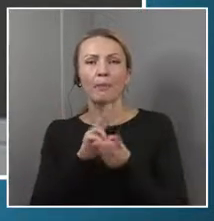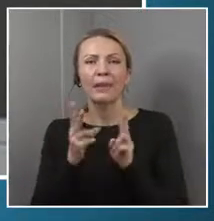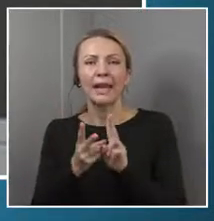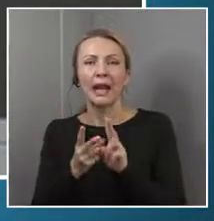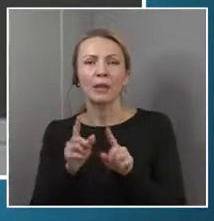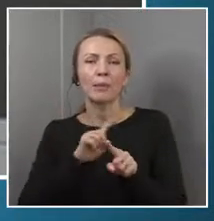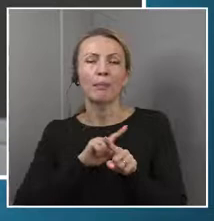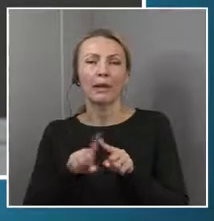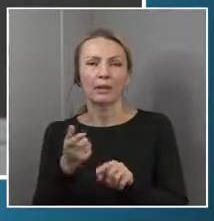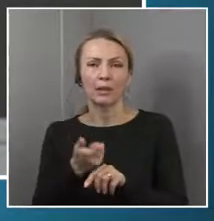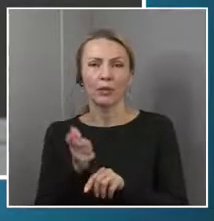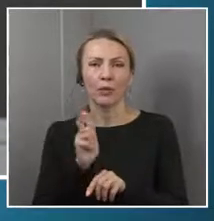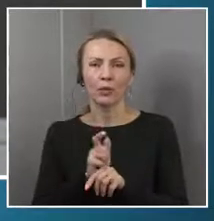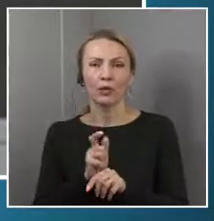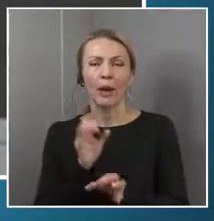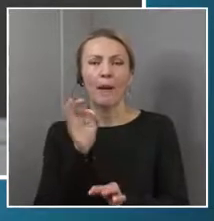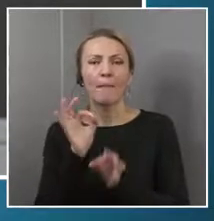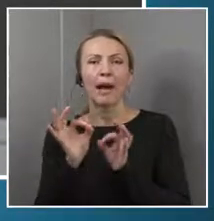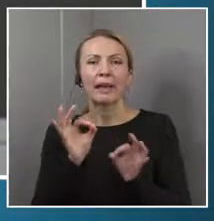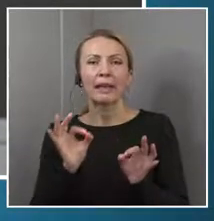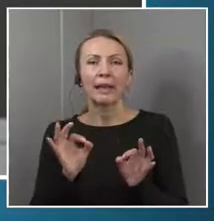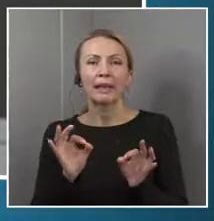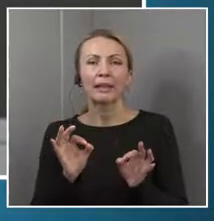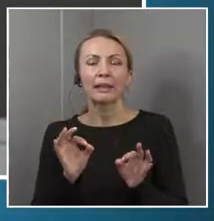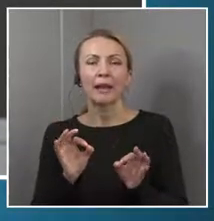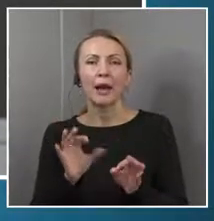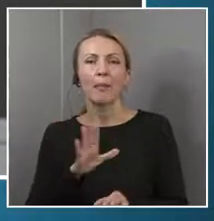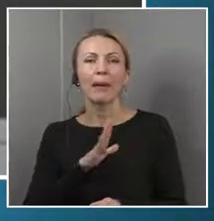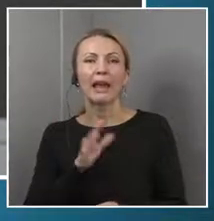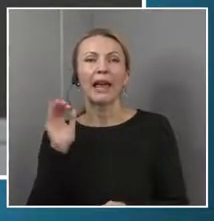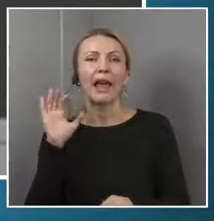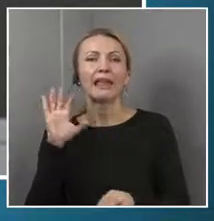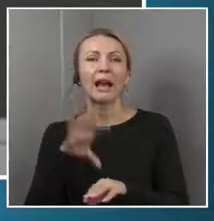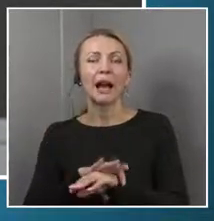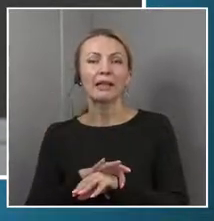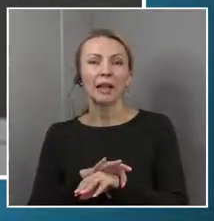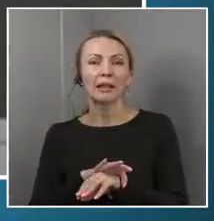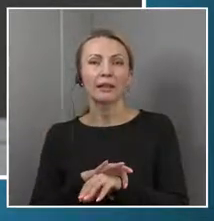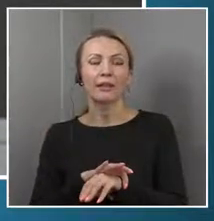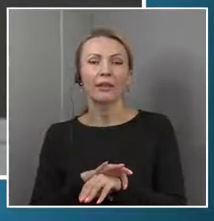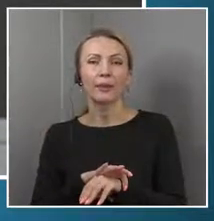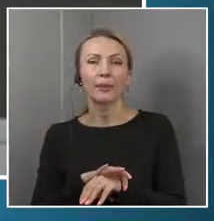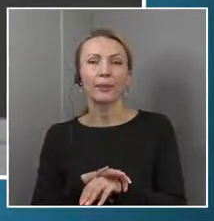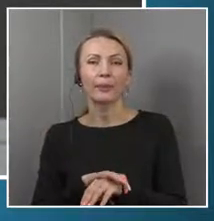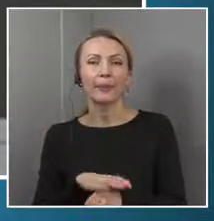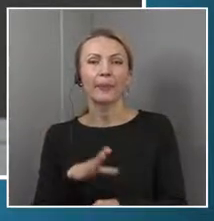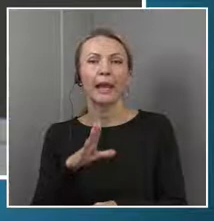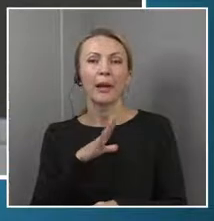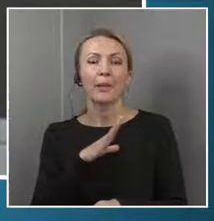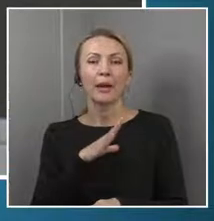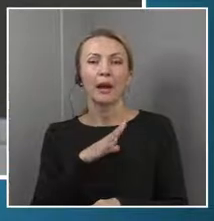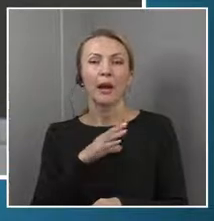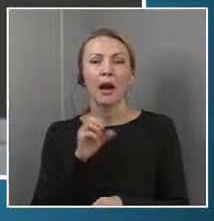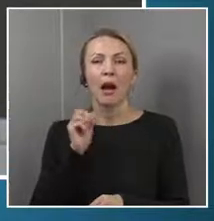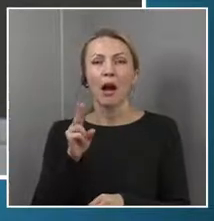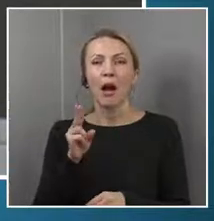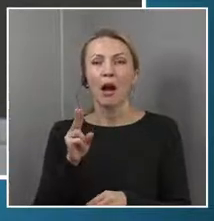people that grew very rapidly back then in the Renaissance period. And coins were